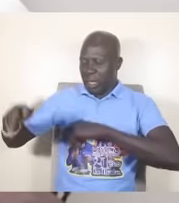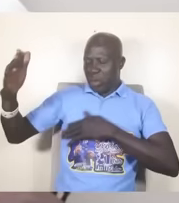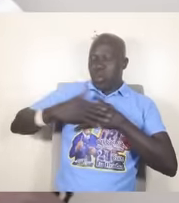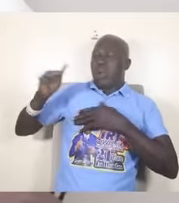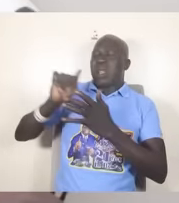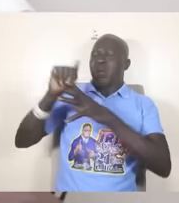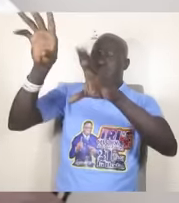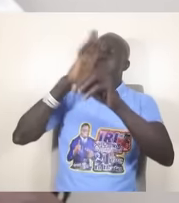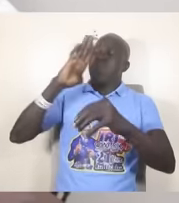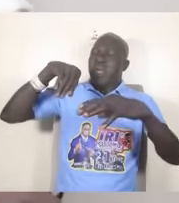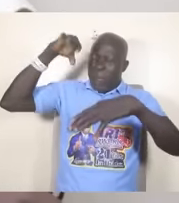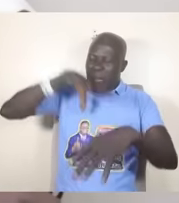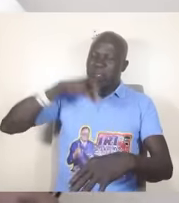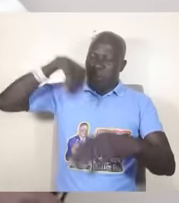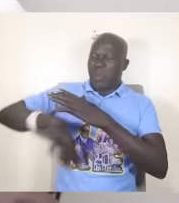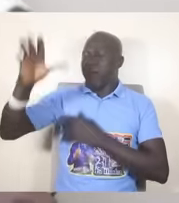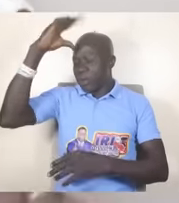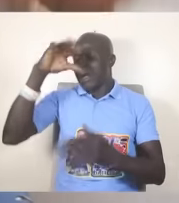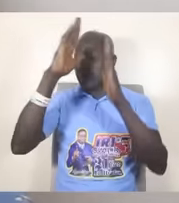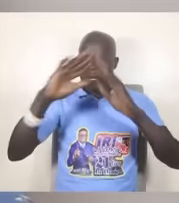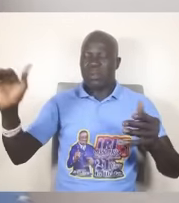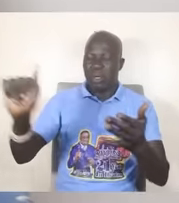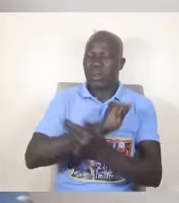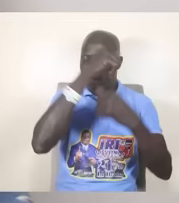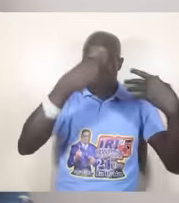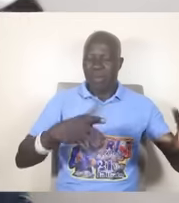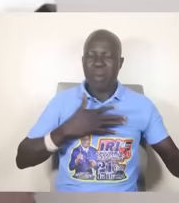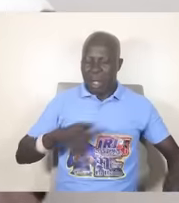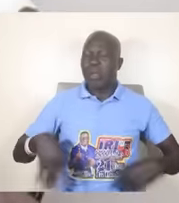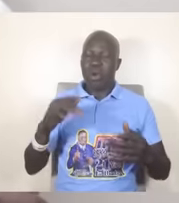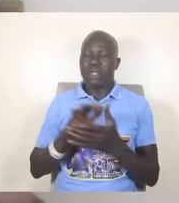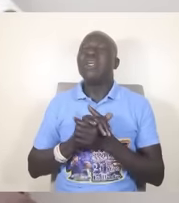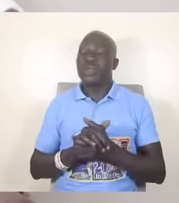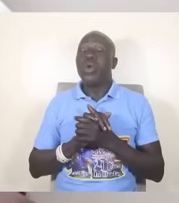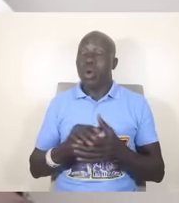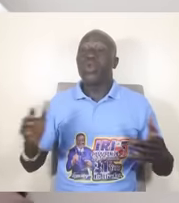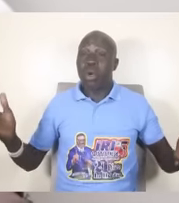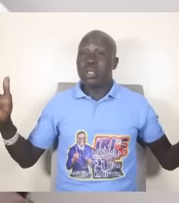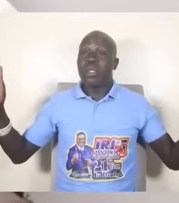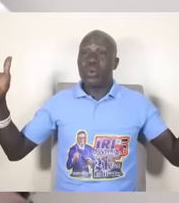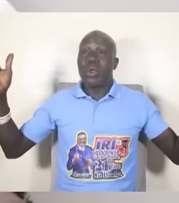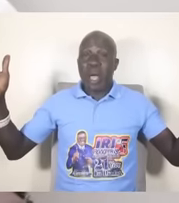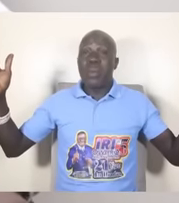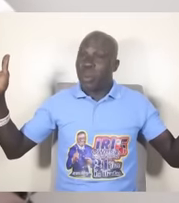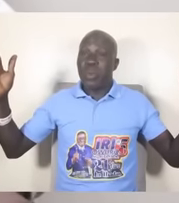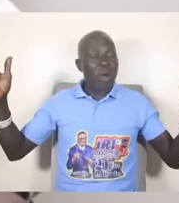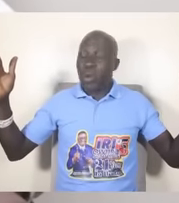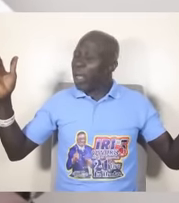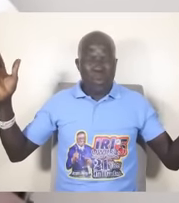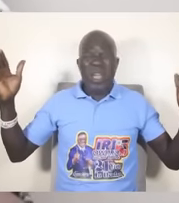inherited my father's. Oya faye mi se. Live my life. Oya adua. Oluwa Jesu. Oluwa Jesu. Oluwa Jesu.